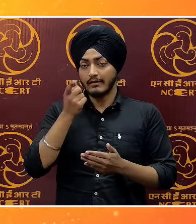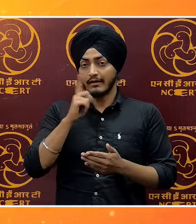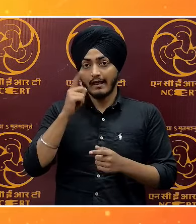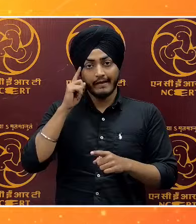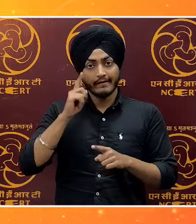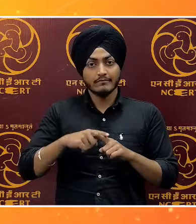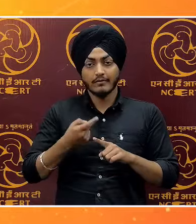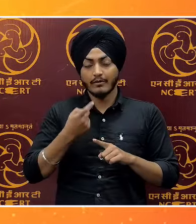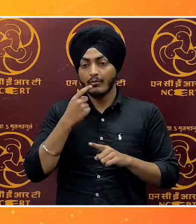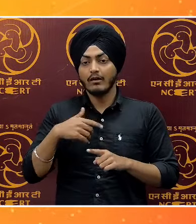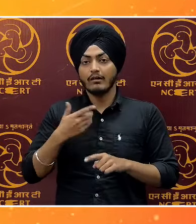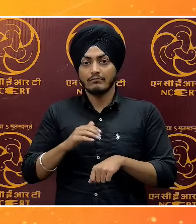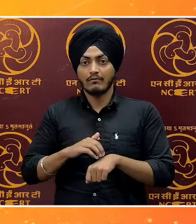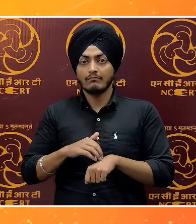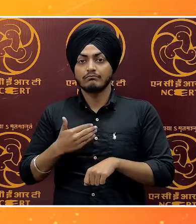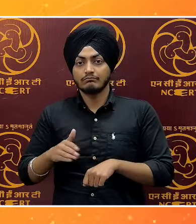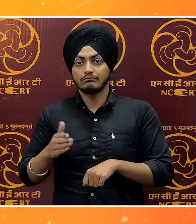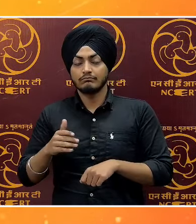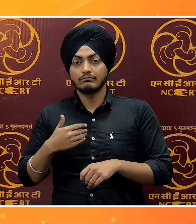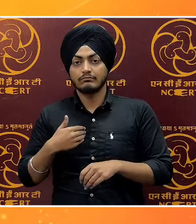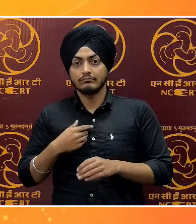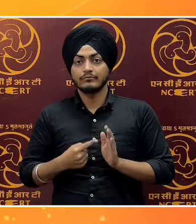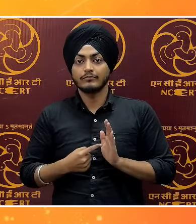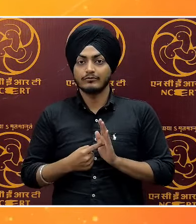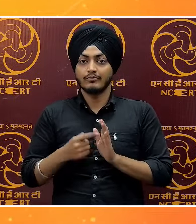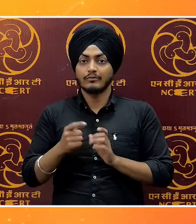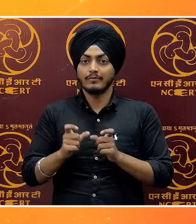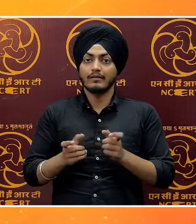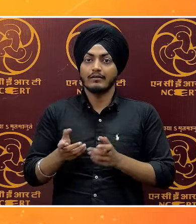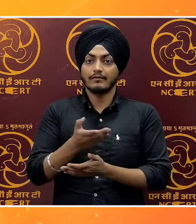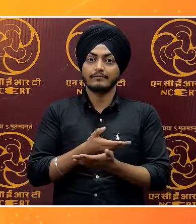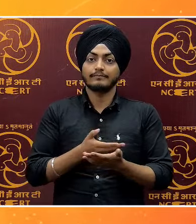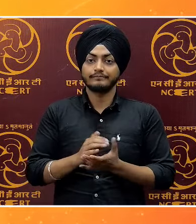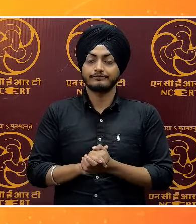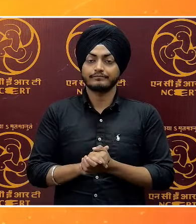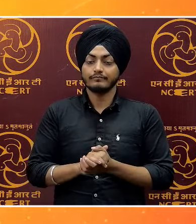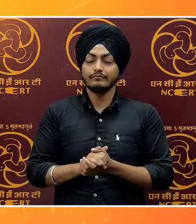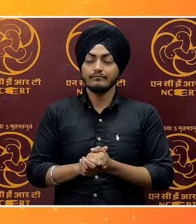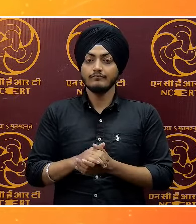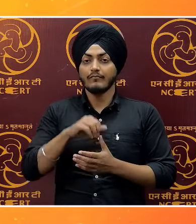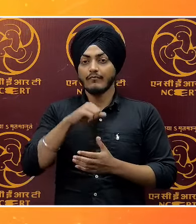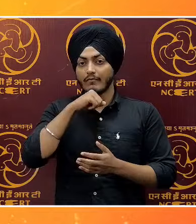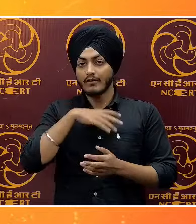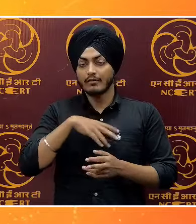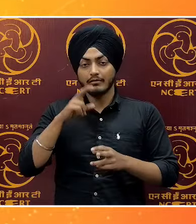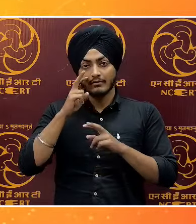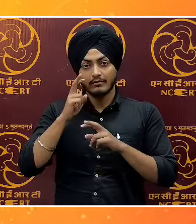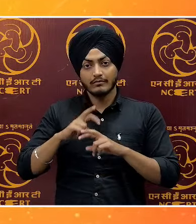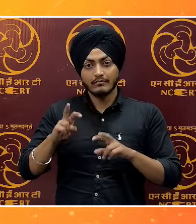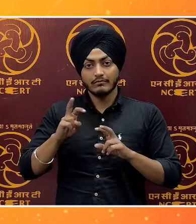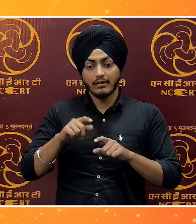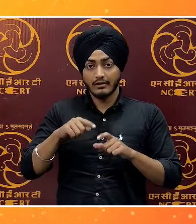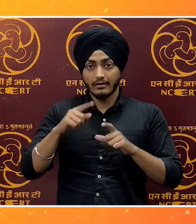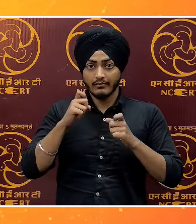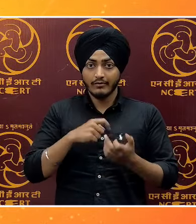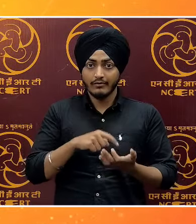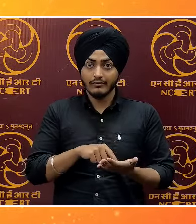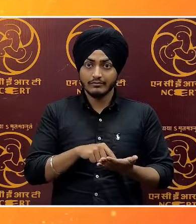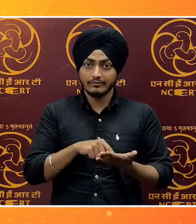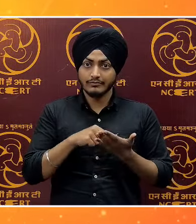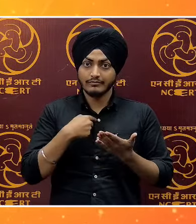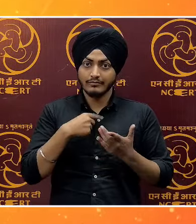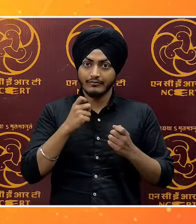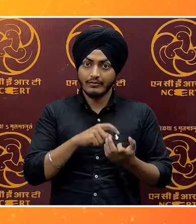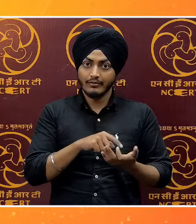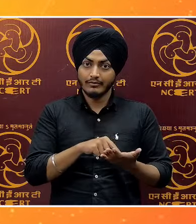more intervention with this poem in Right. book. Students will find out the text and picture, only one picture